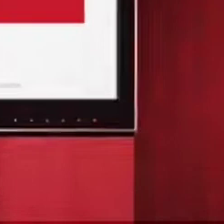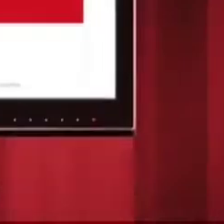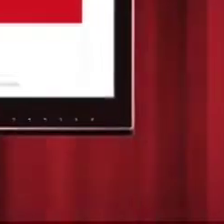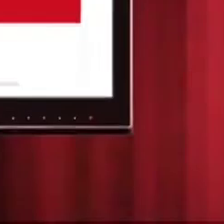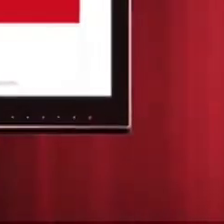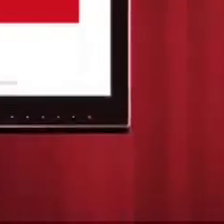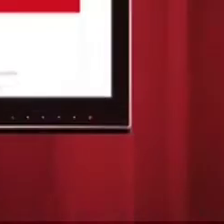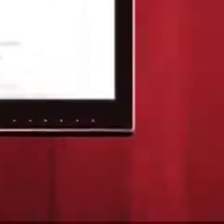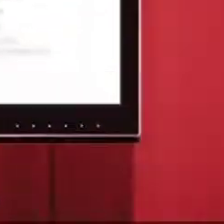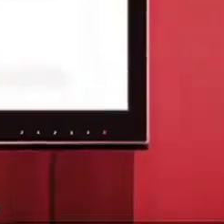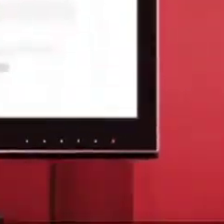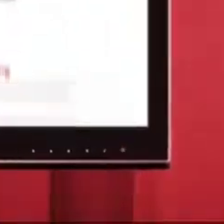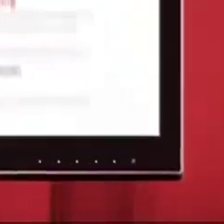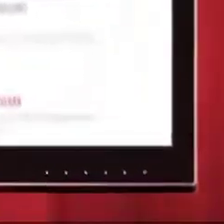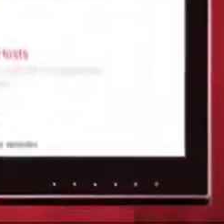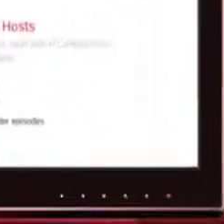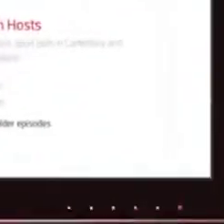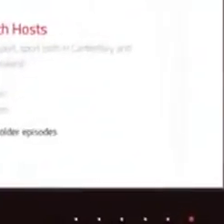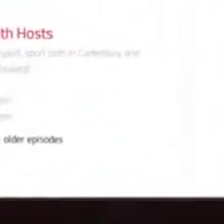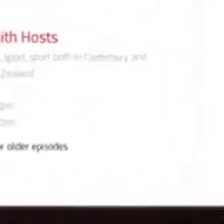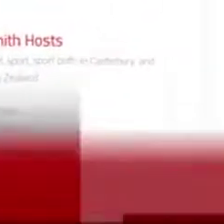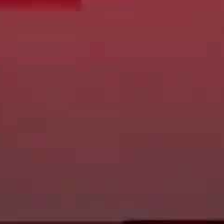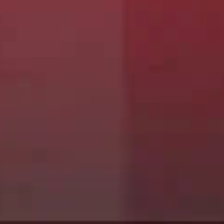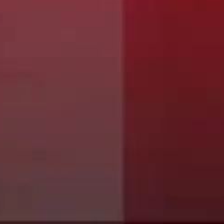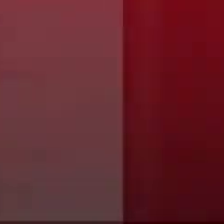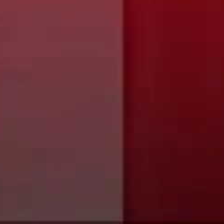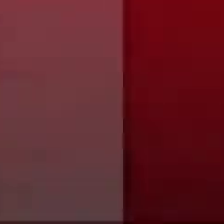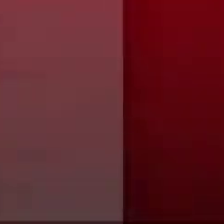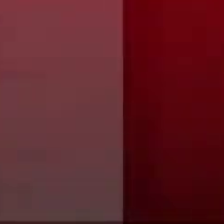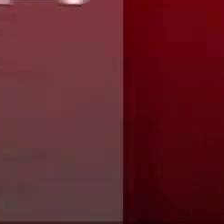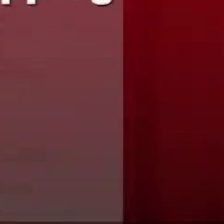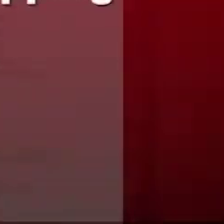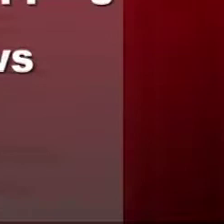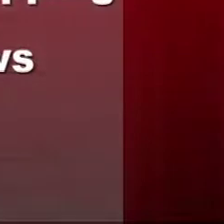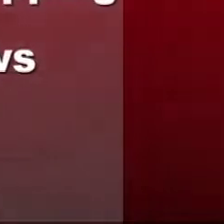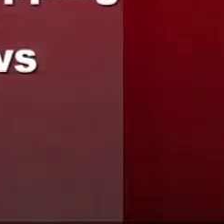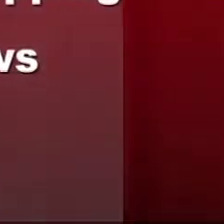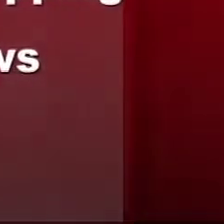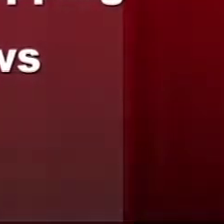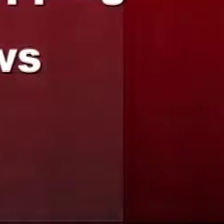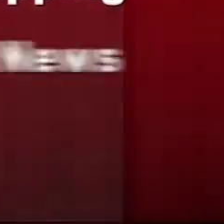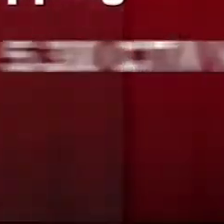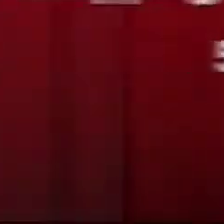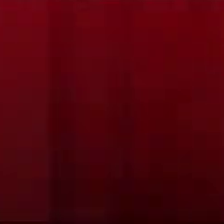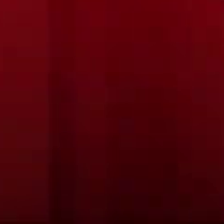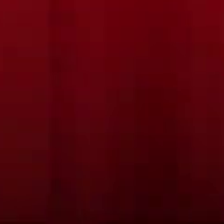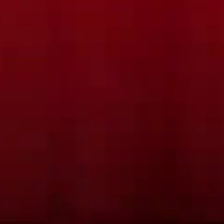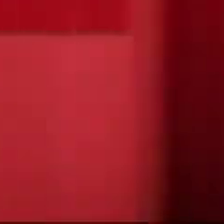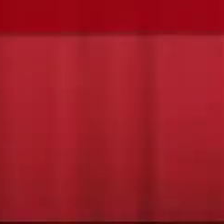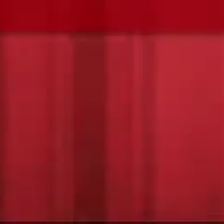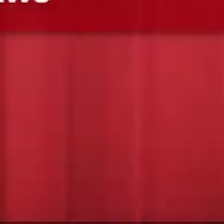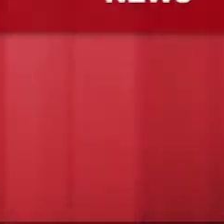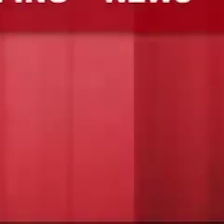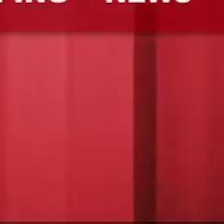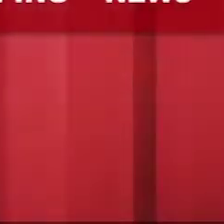Are you looking for more from your local channel? CTV are online. Our latest listings, on-demand shows,